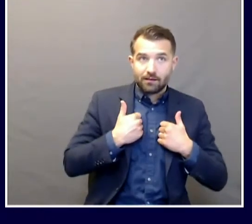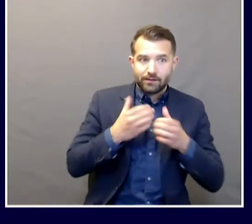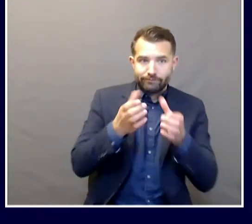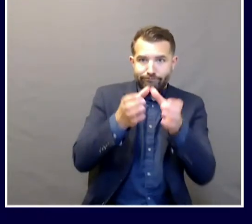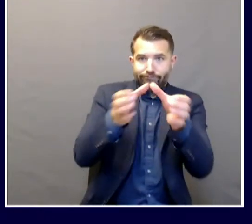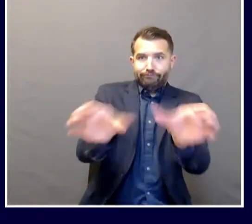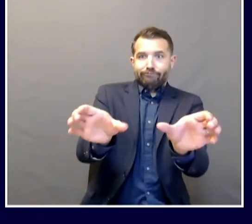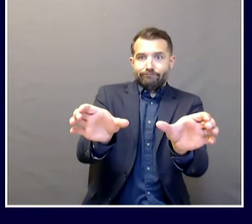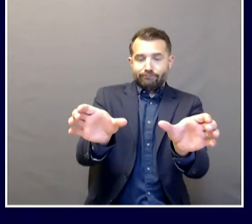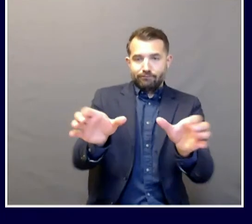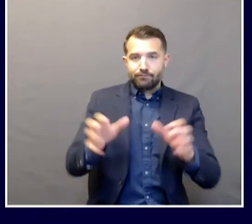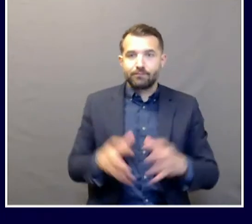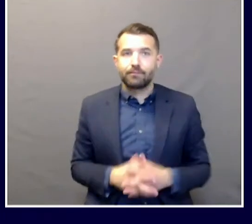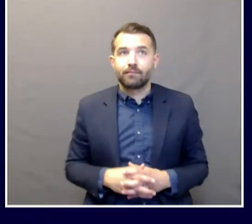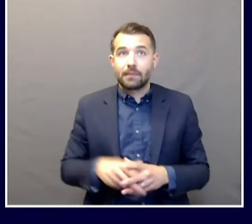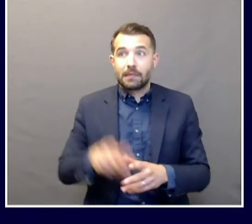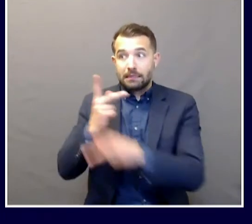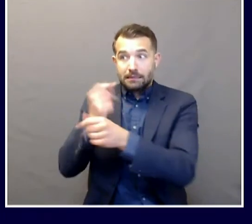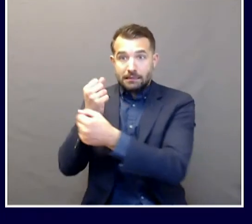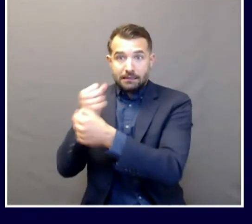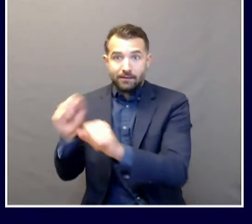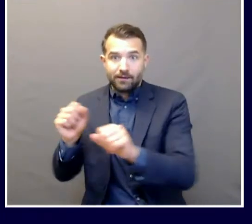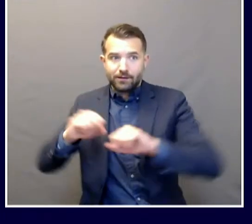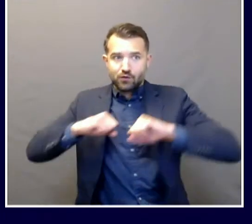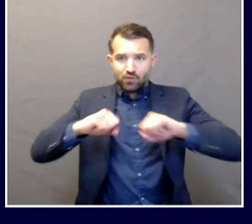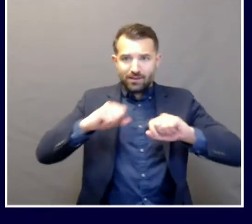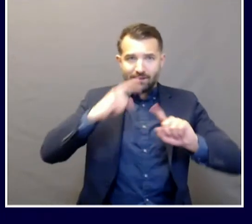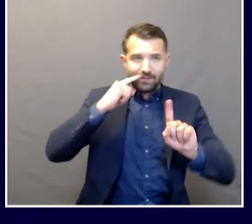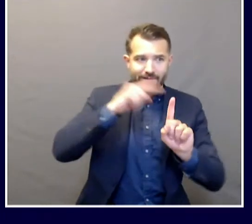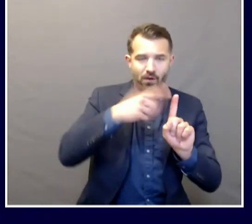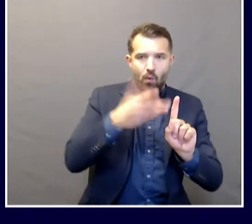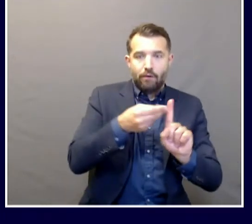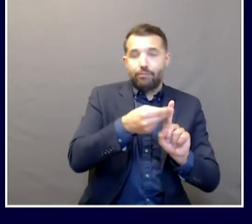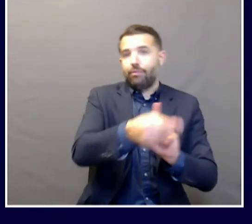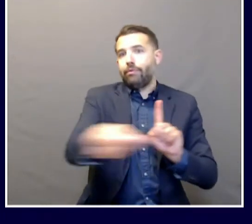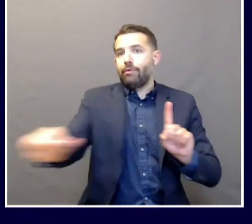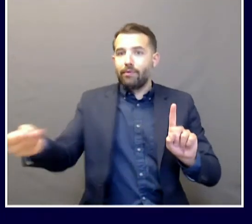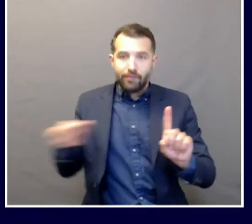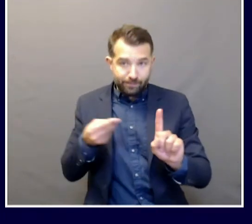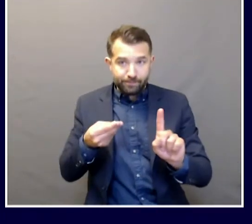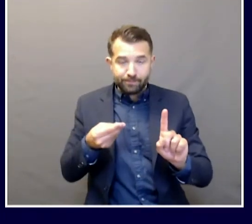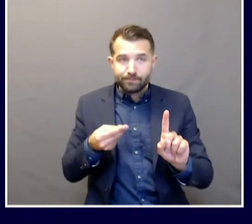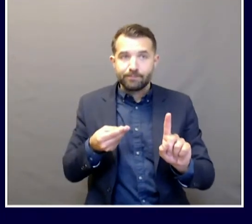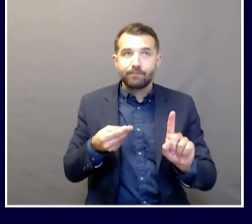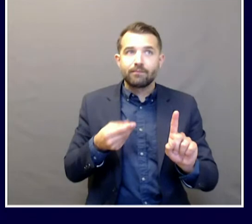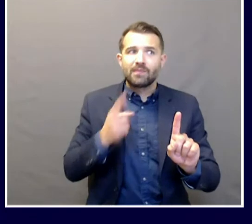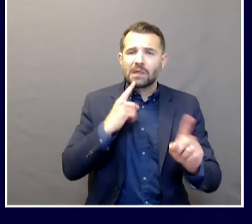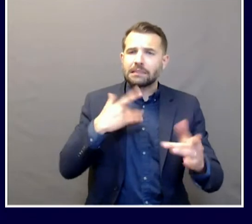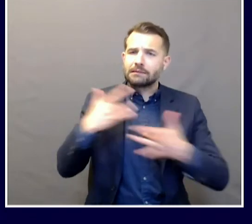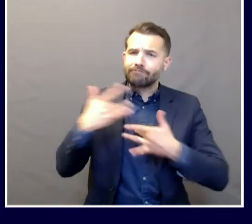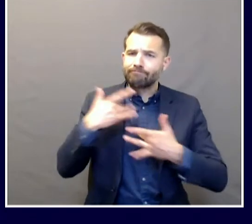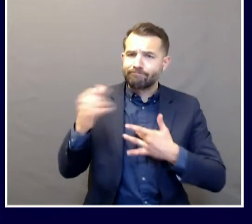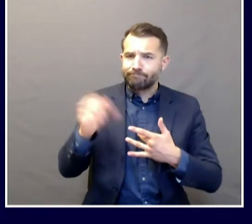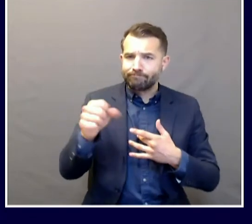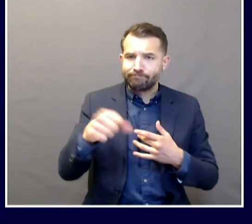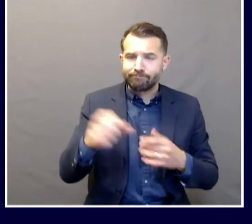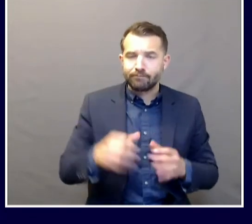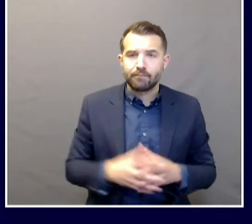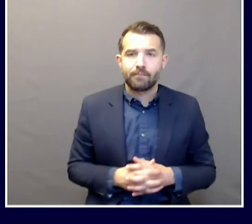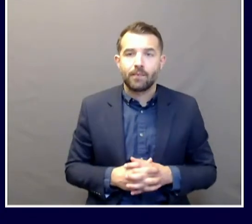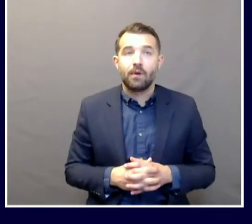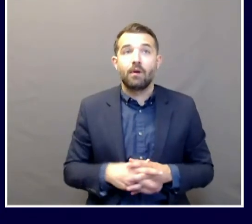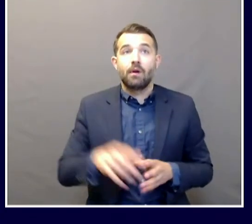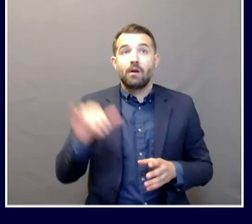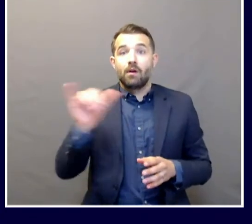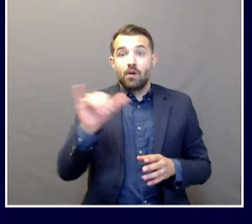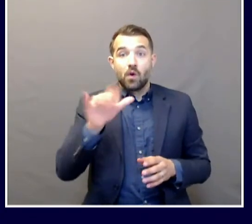further transmission. But that site in particular is of concern. Similarly, as you noted at the Women's Center, they